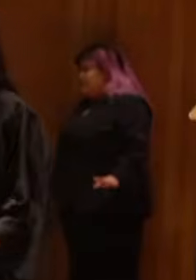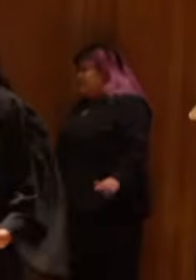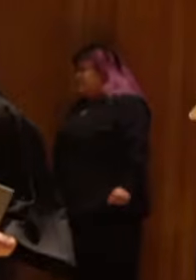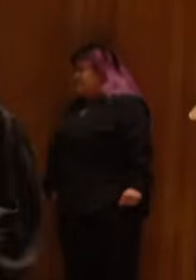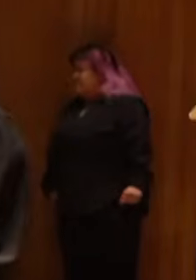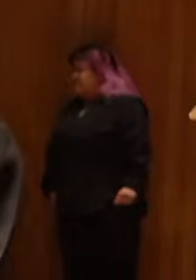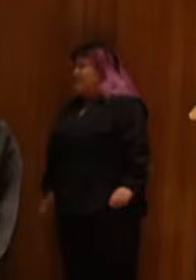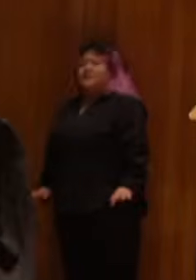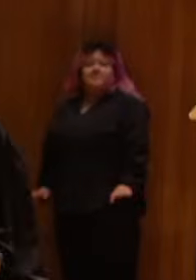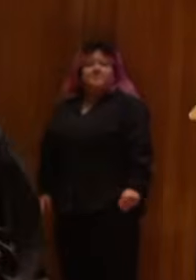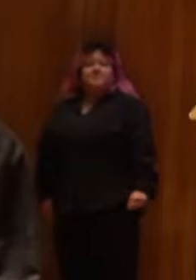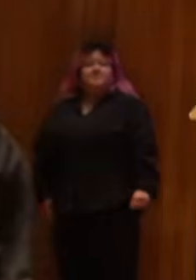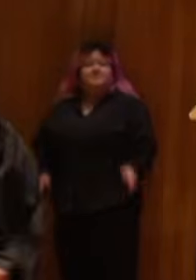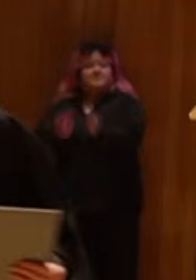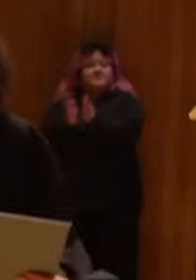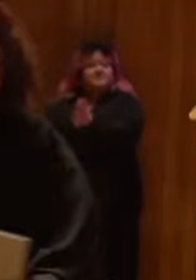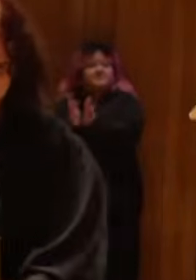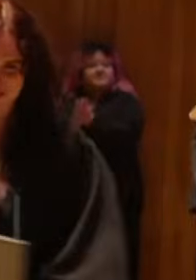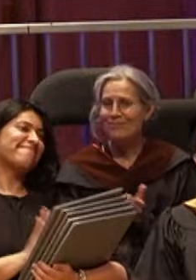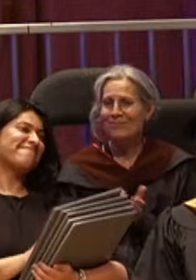Ada Graham.